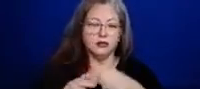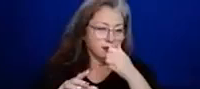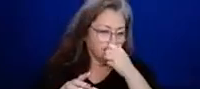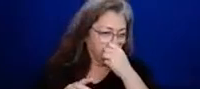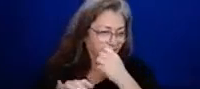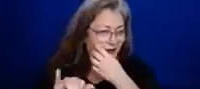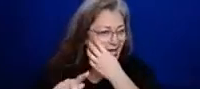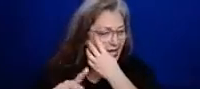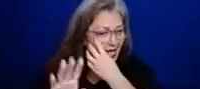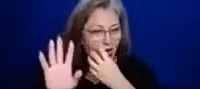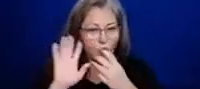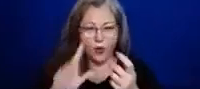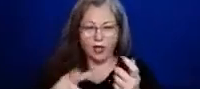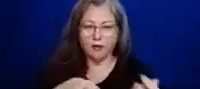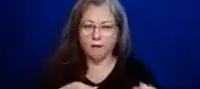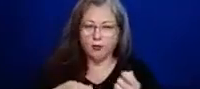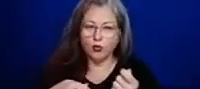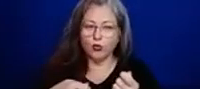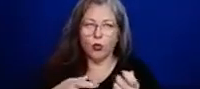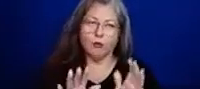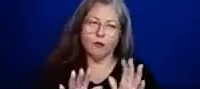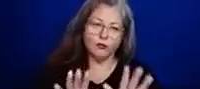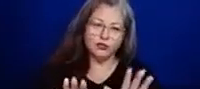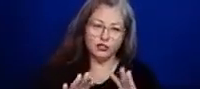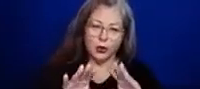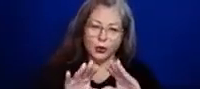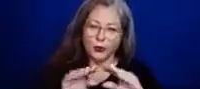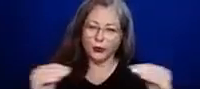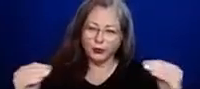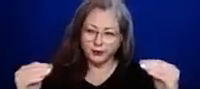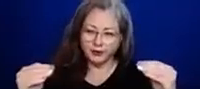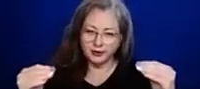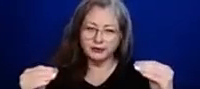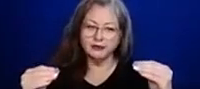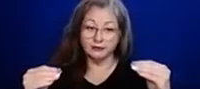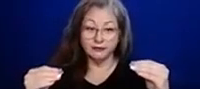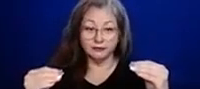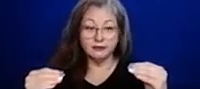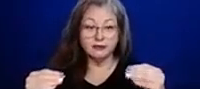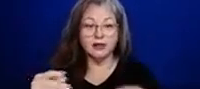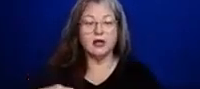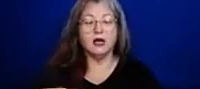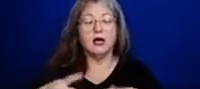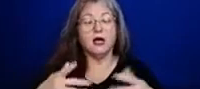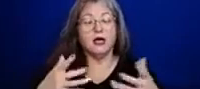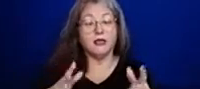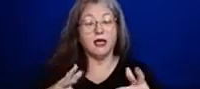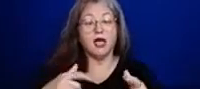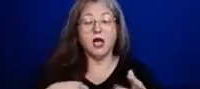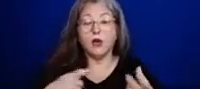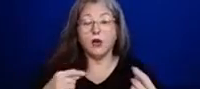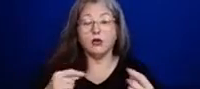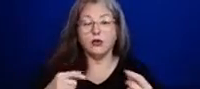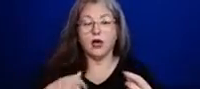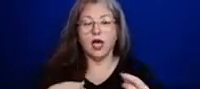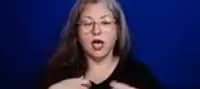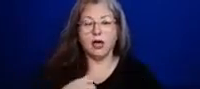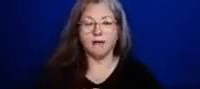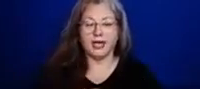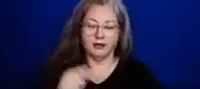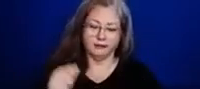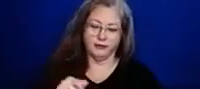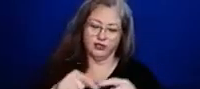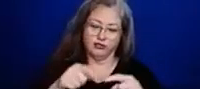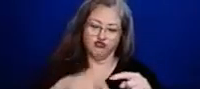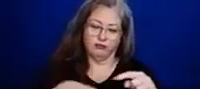would pull the ink or would push the ink. Mm-hmm. Yes. And then I did, you know, like